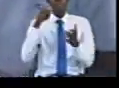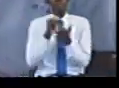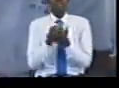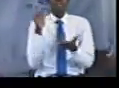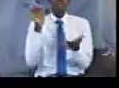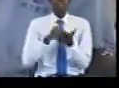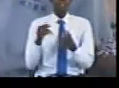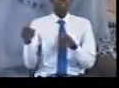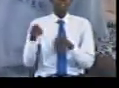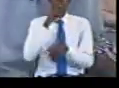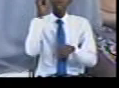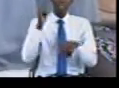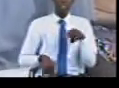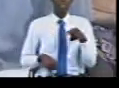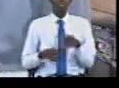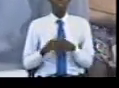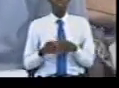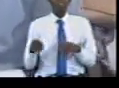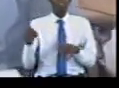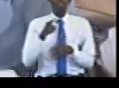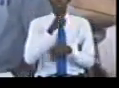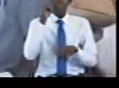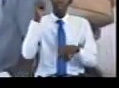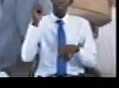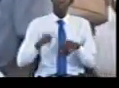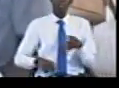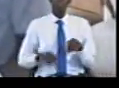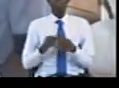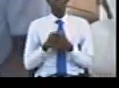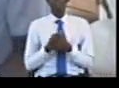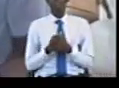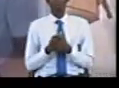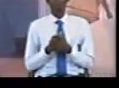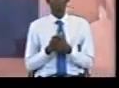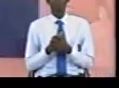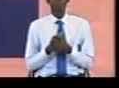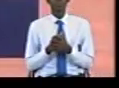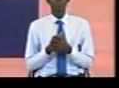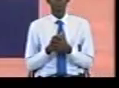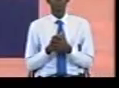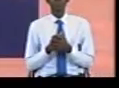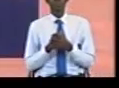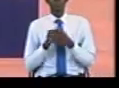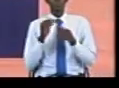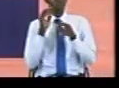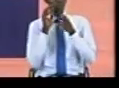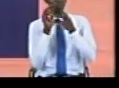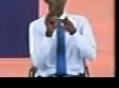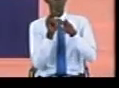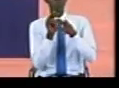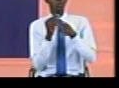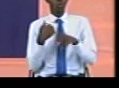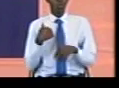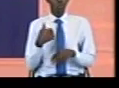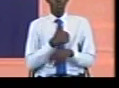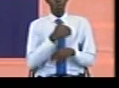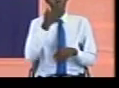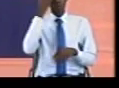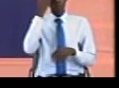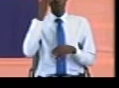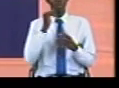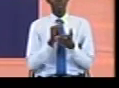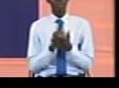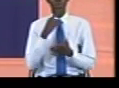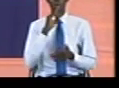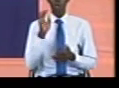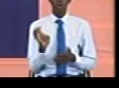cannot. I said they cannot. Look at that. We know that whosoever is born